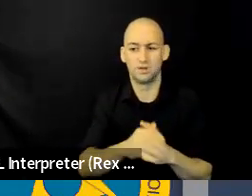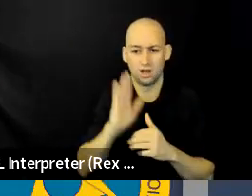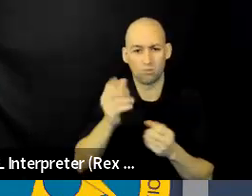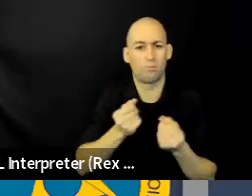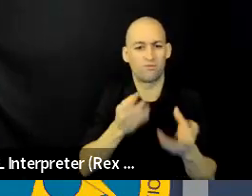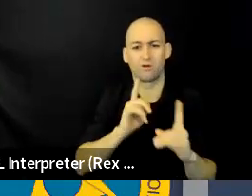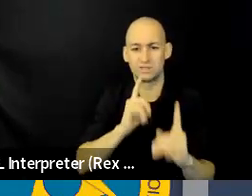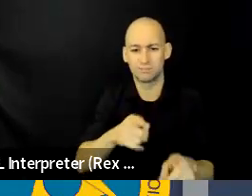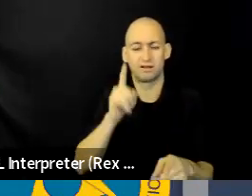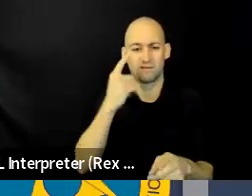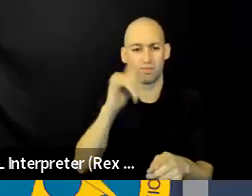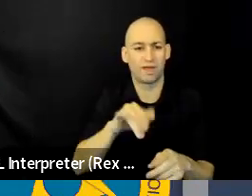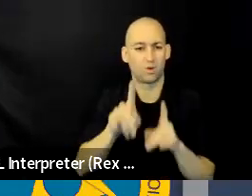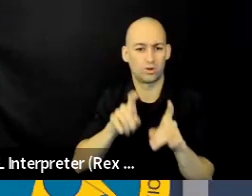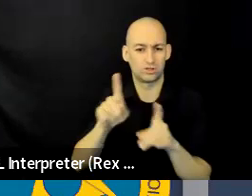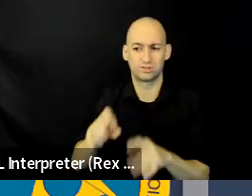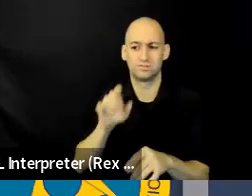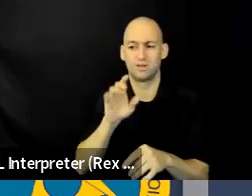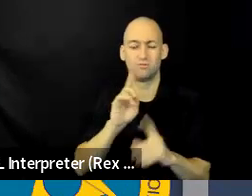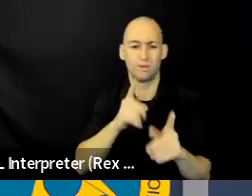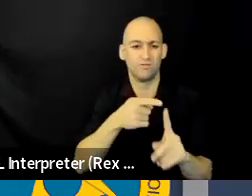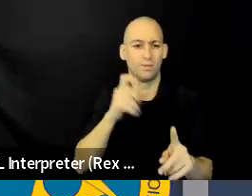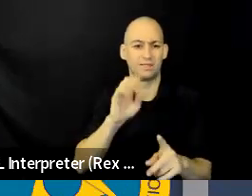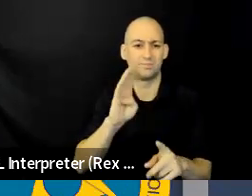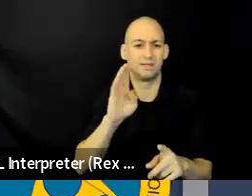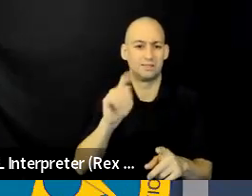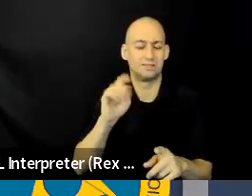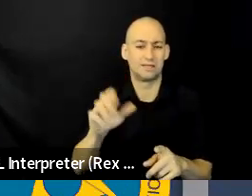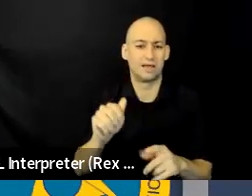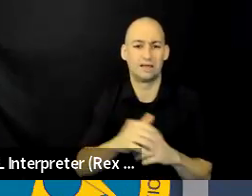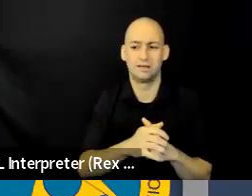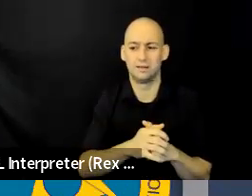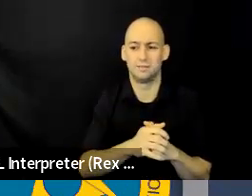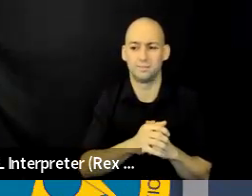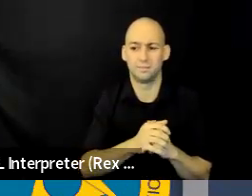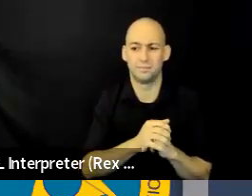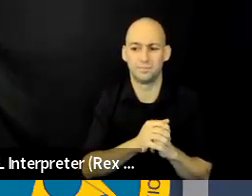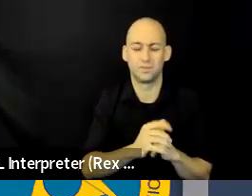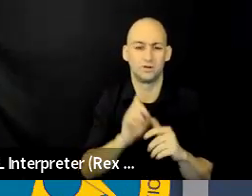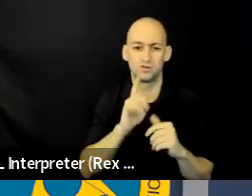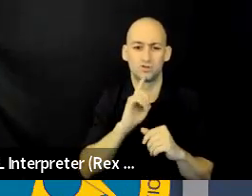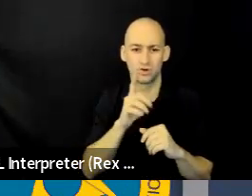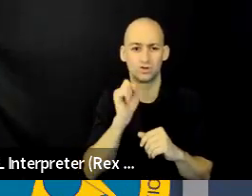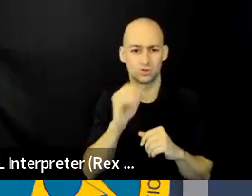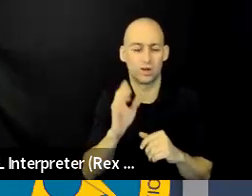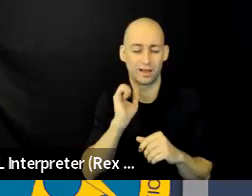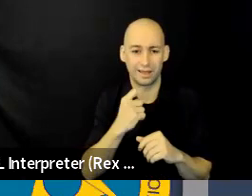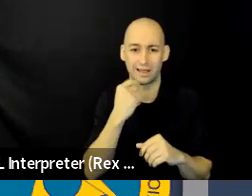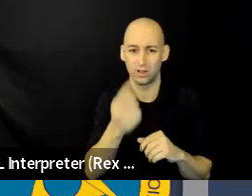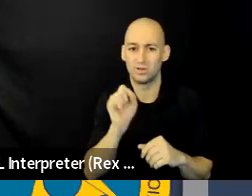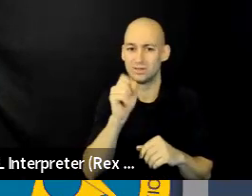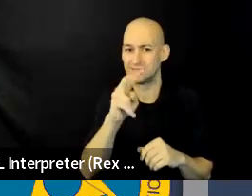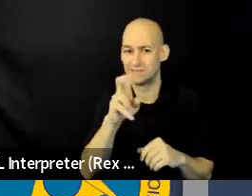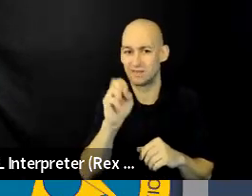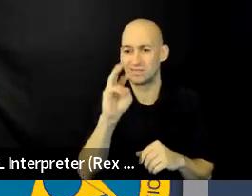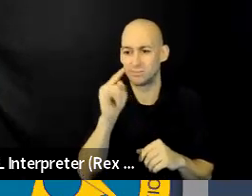questions. We do have responses from SBCTA, if Matthew could speak to them. Sure. So I can say that Steve Smith from